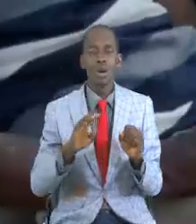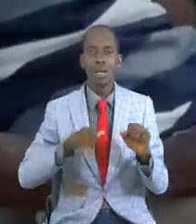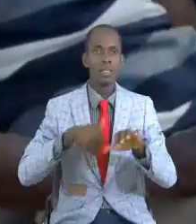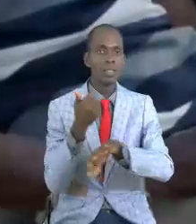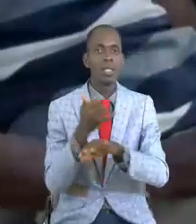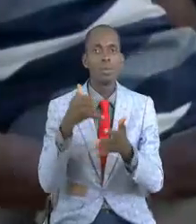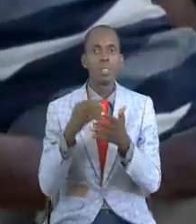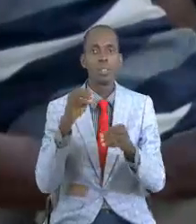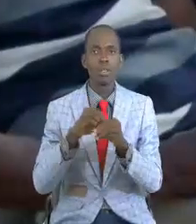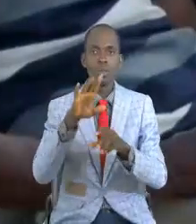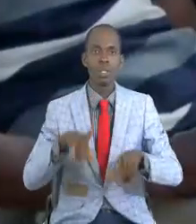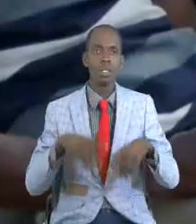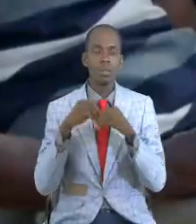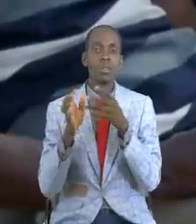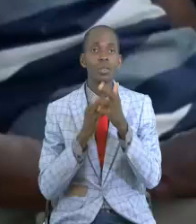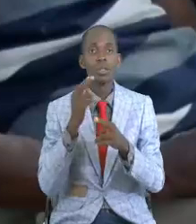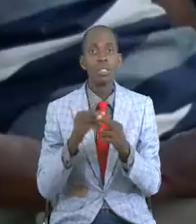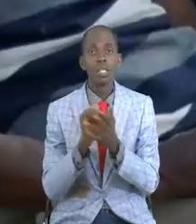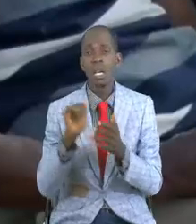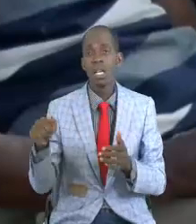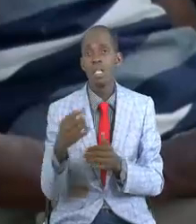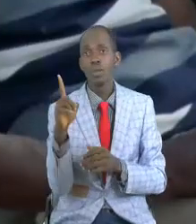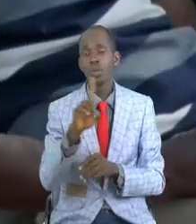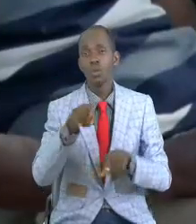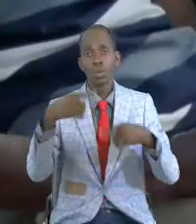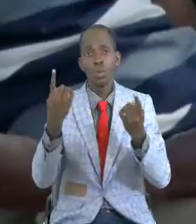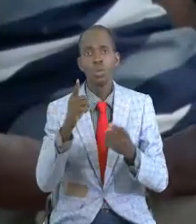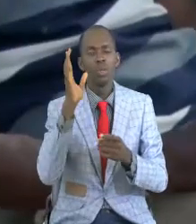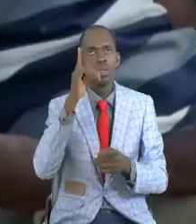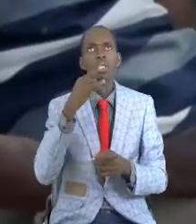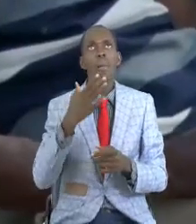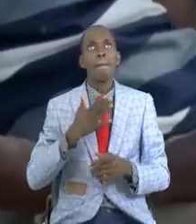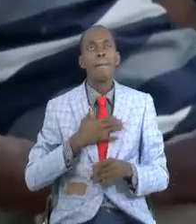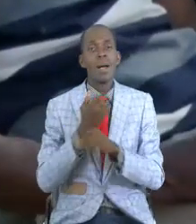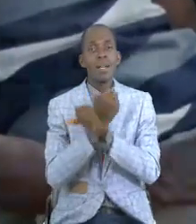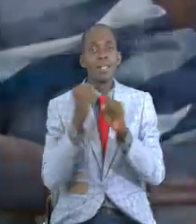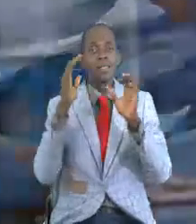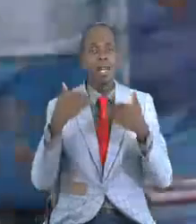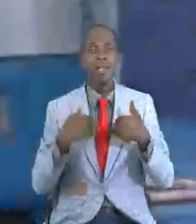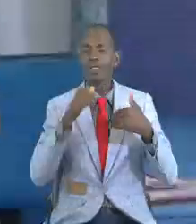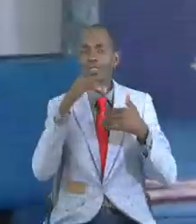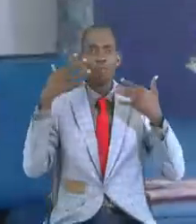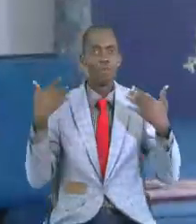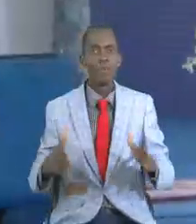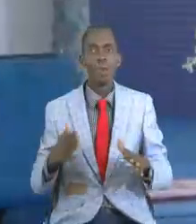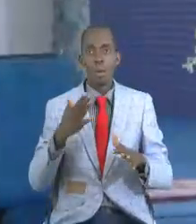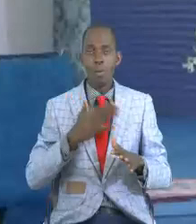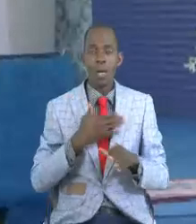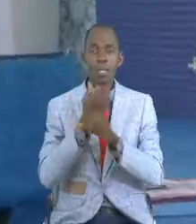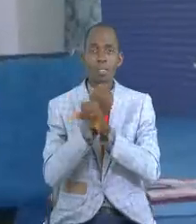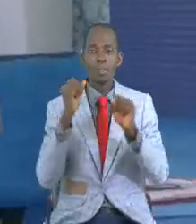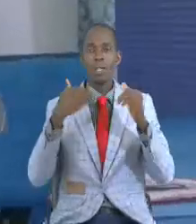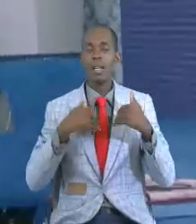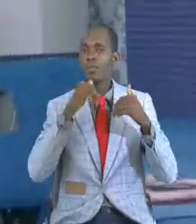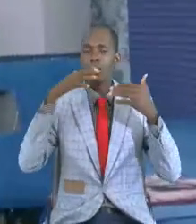life. That anywhere you go, you'll say, my redemption has not expired. My redemption has not